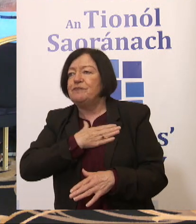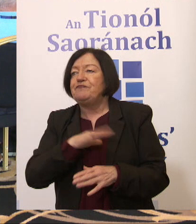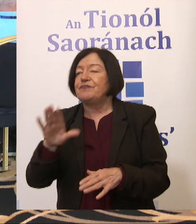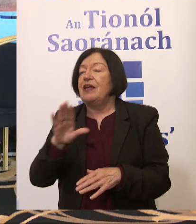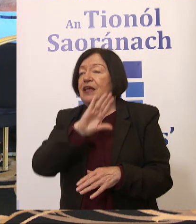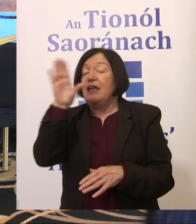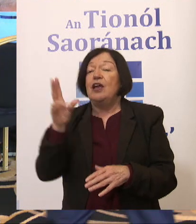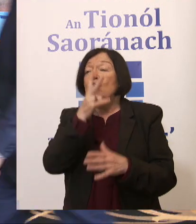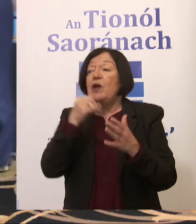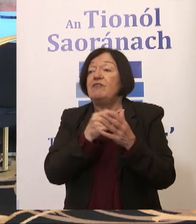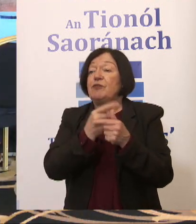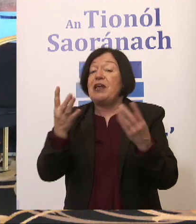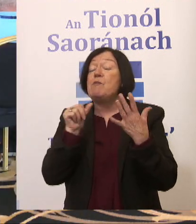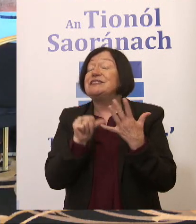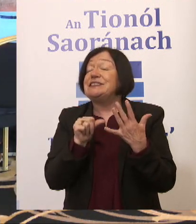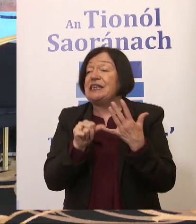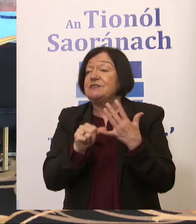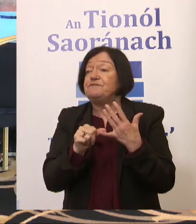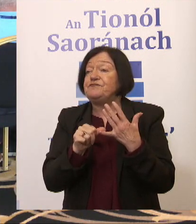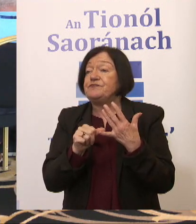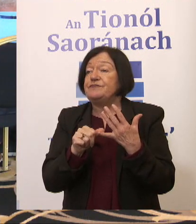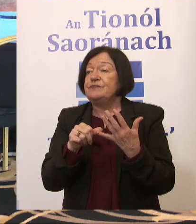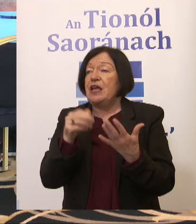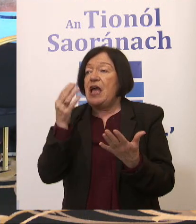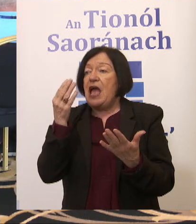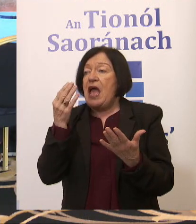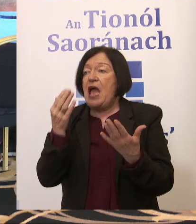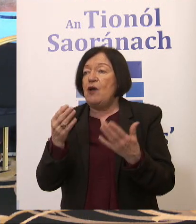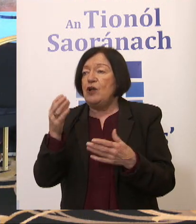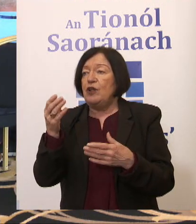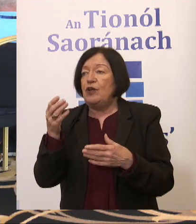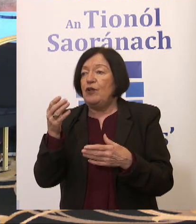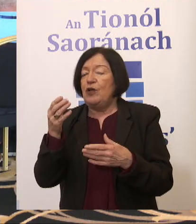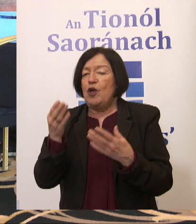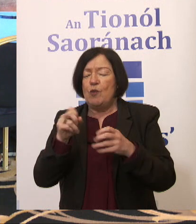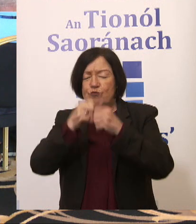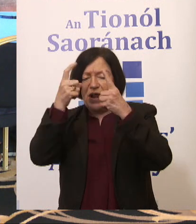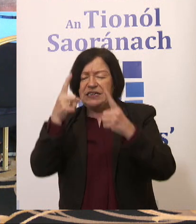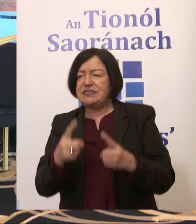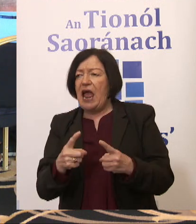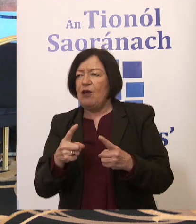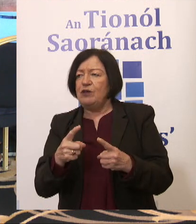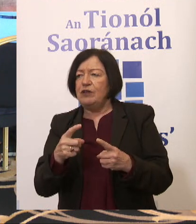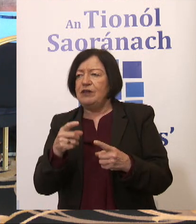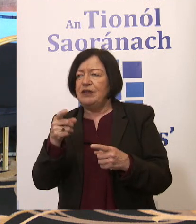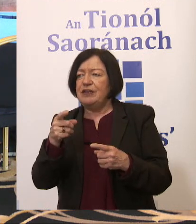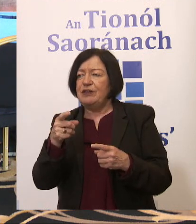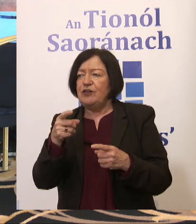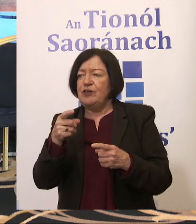Hi, question from table 6. How might it look like? How might a breakdown look like?